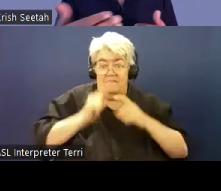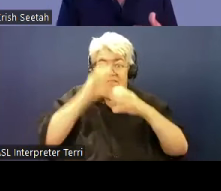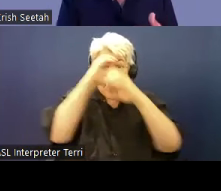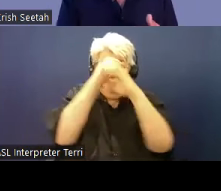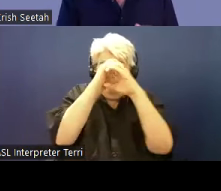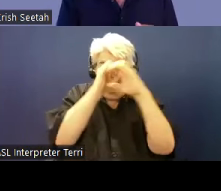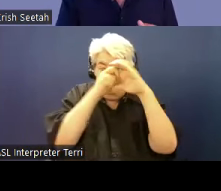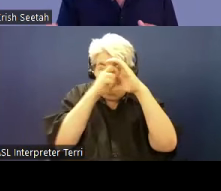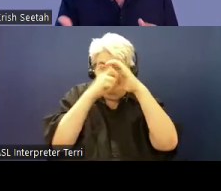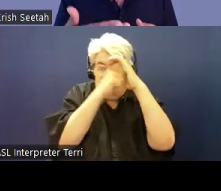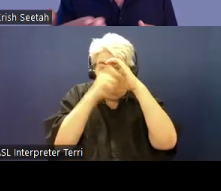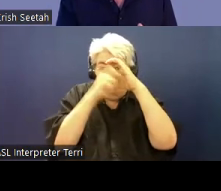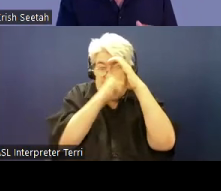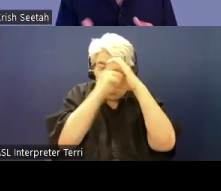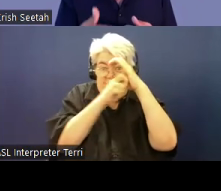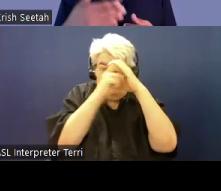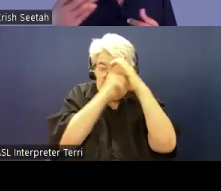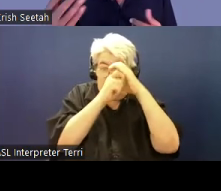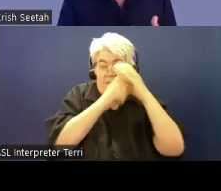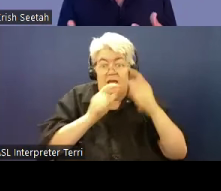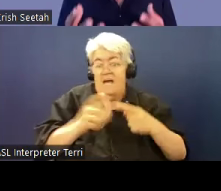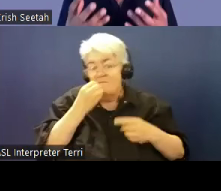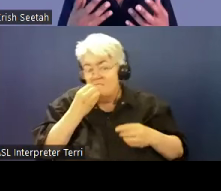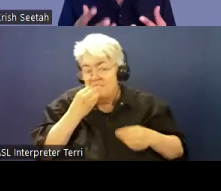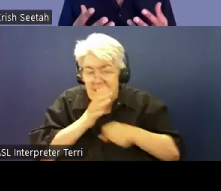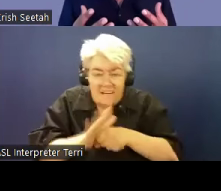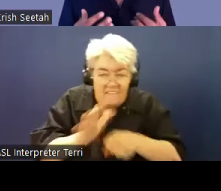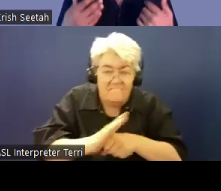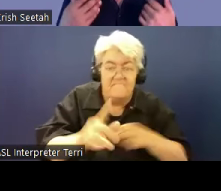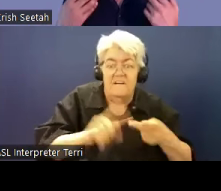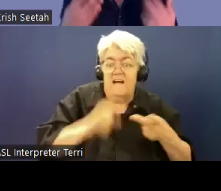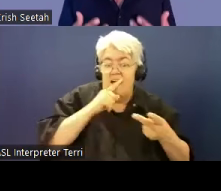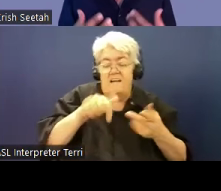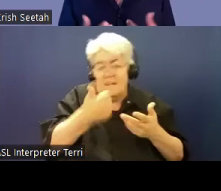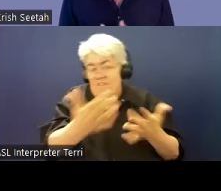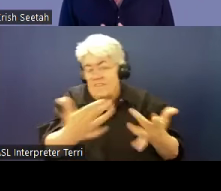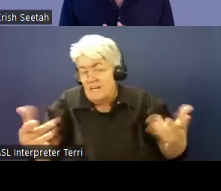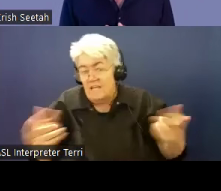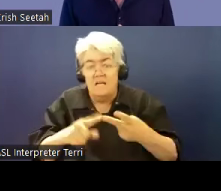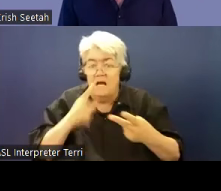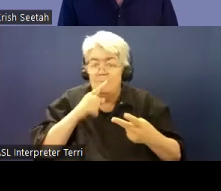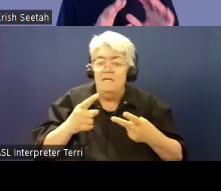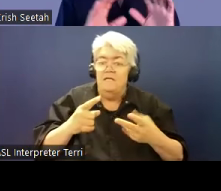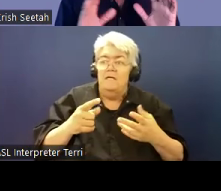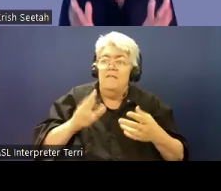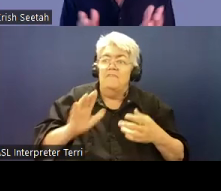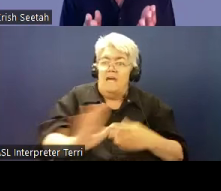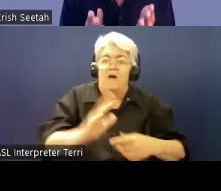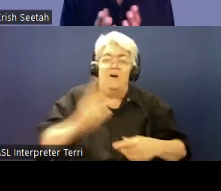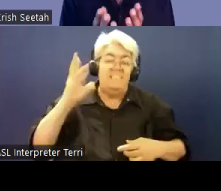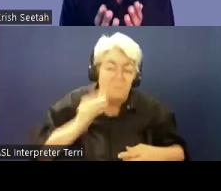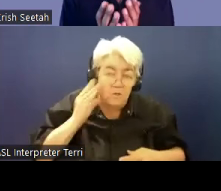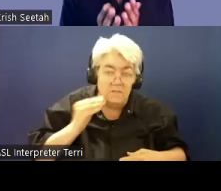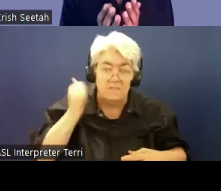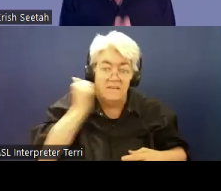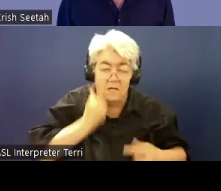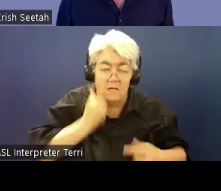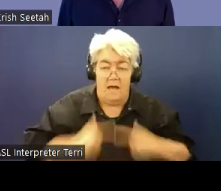And, you know, the malnutrition and the other factors that were affecting health, the poor situation of well-being, was all